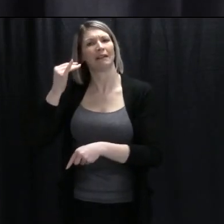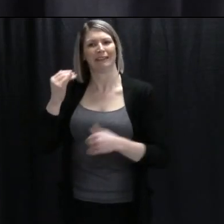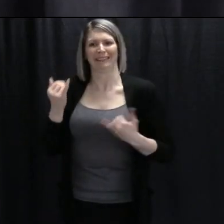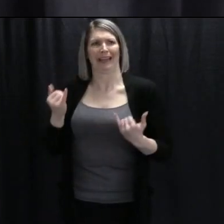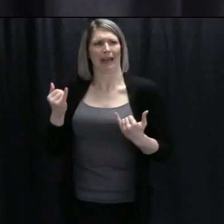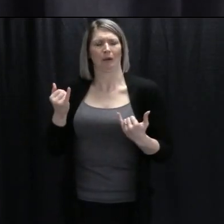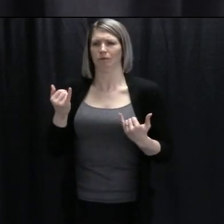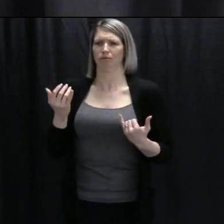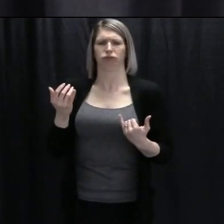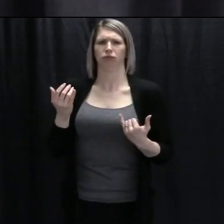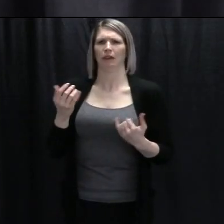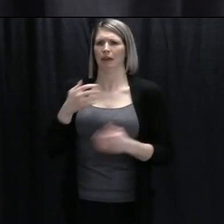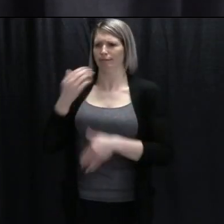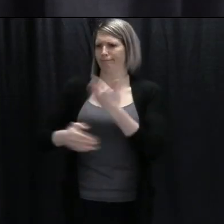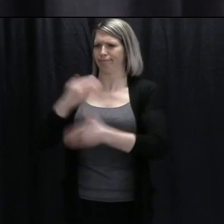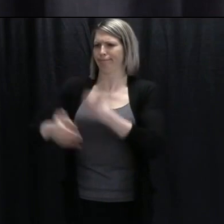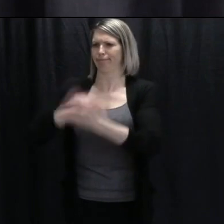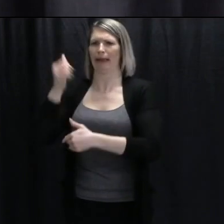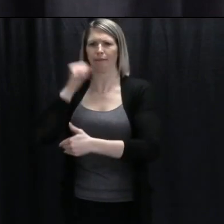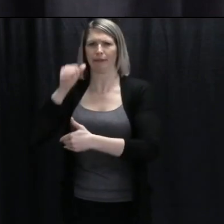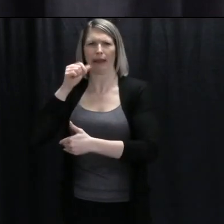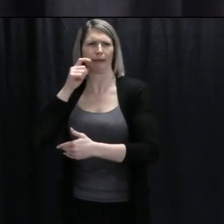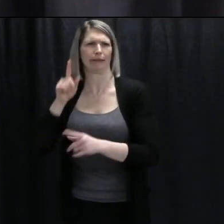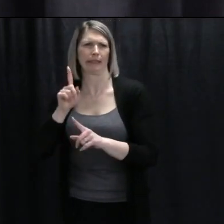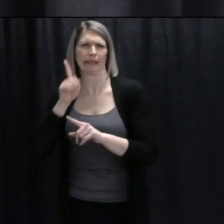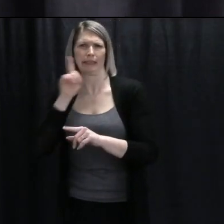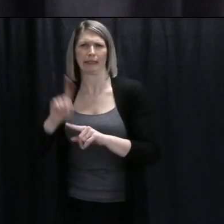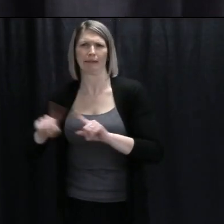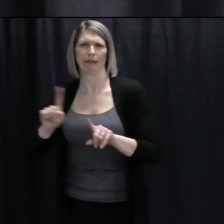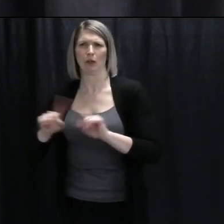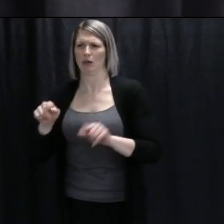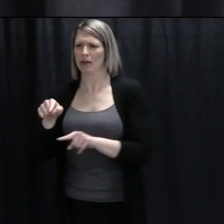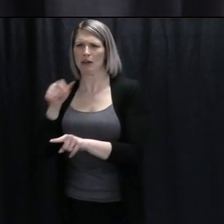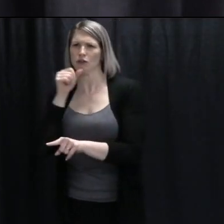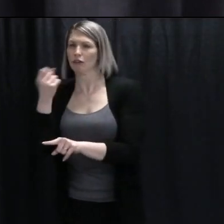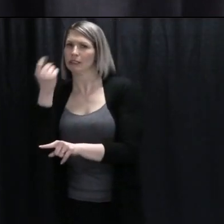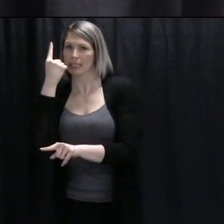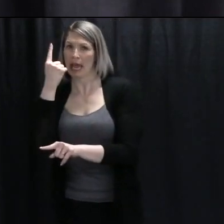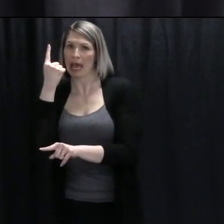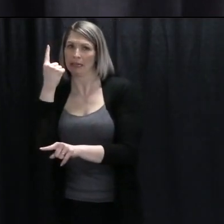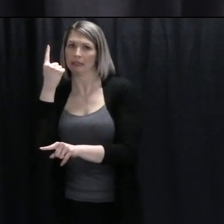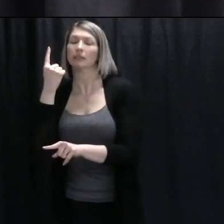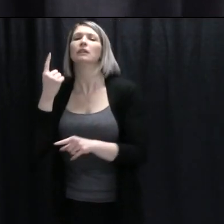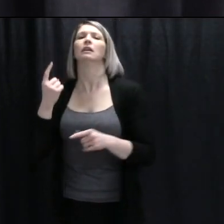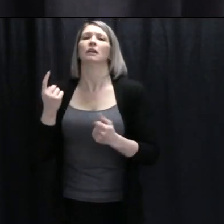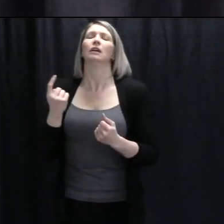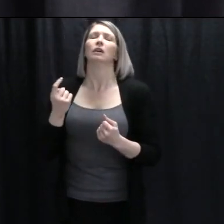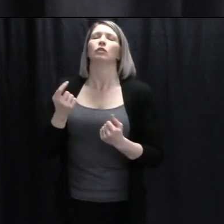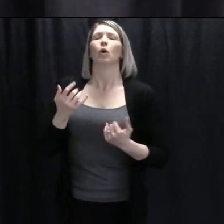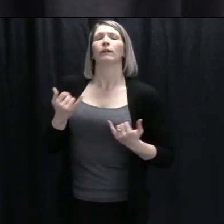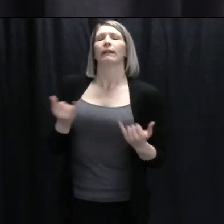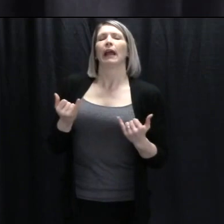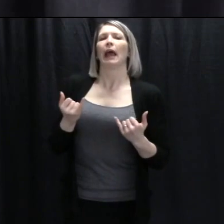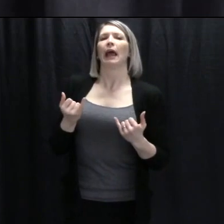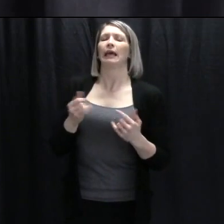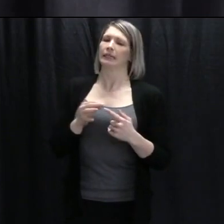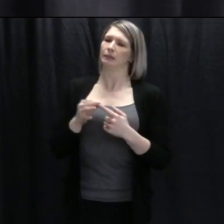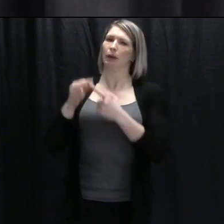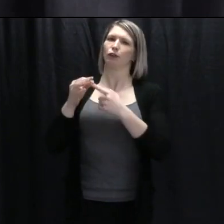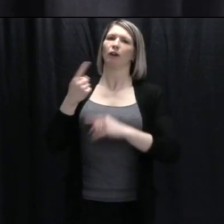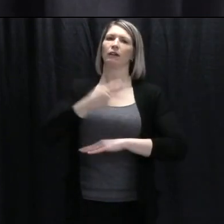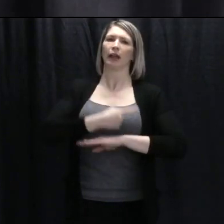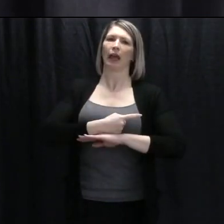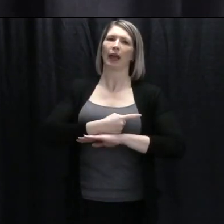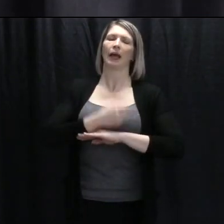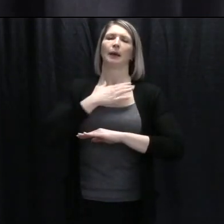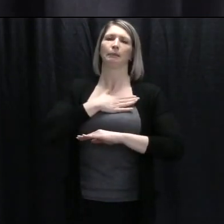these individuals, and for their caregivers. And I would urge our population to spare them a thought on a day that is